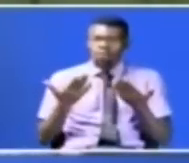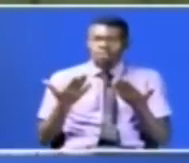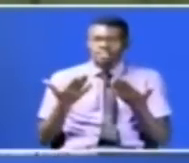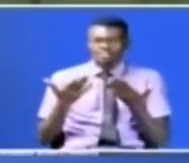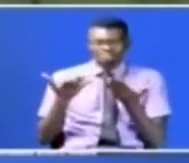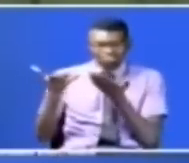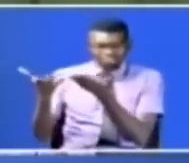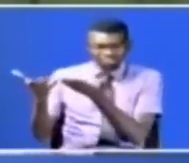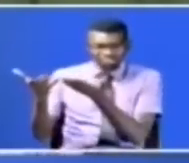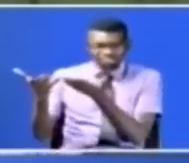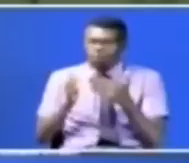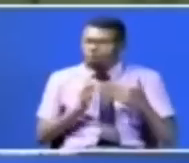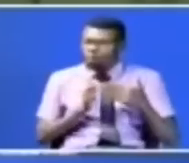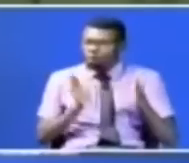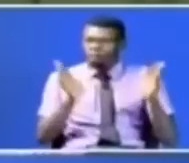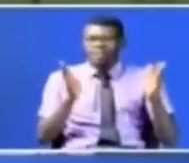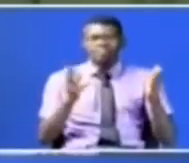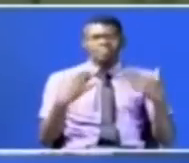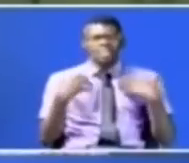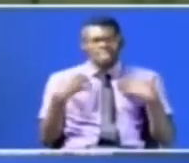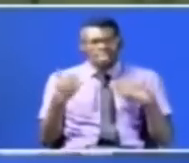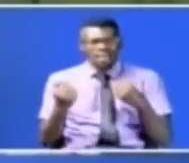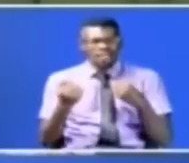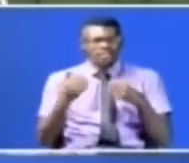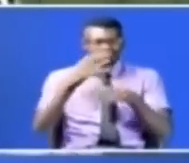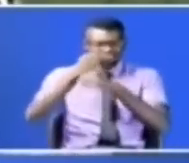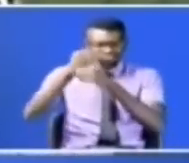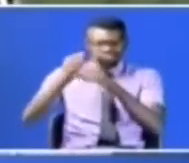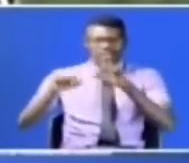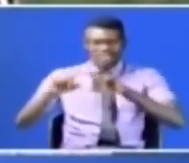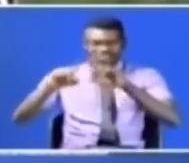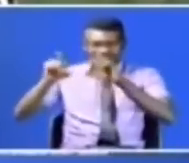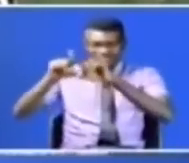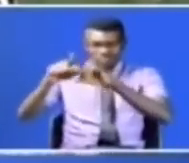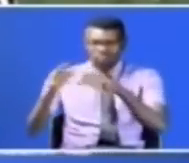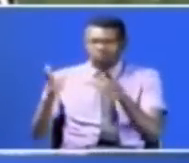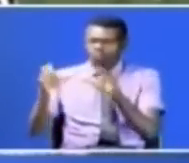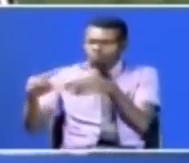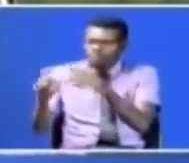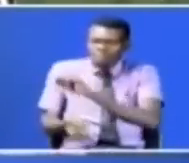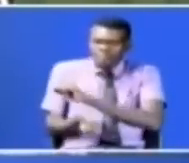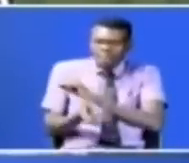studies. They will be opening up to various health stakeholders, the relevant authorities, just to tell them what really is a